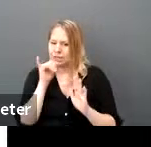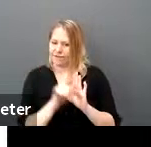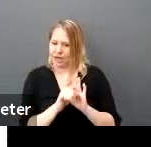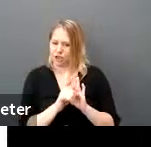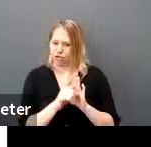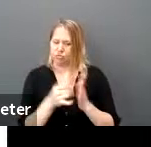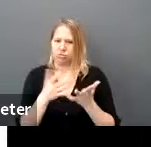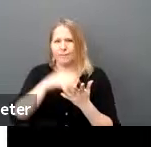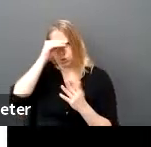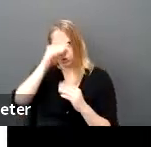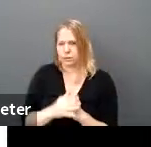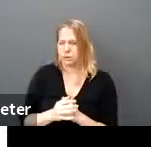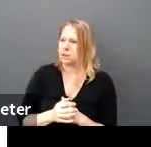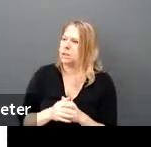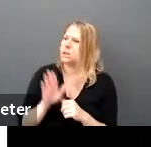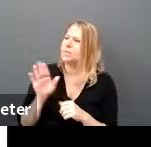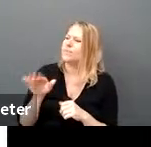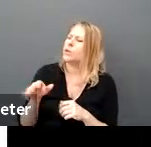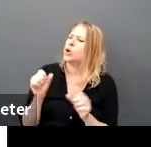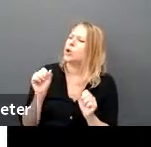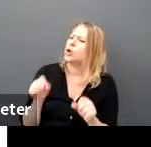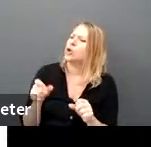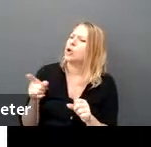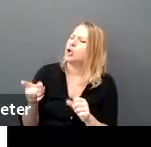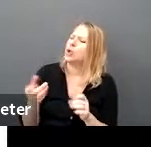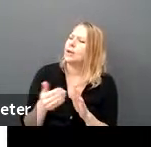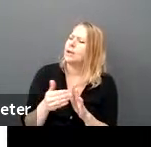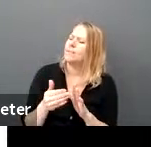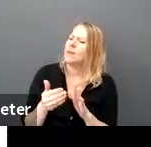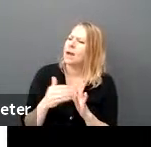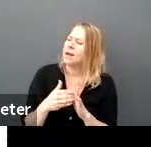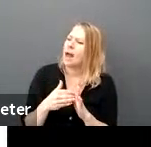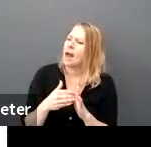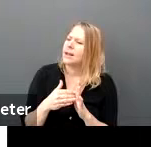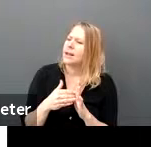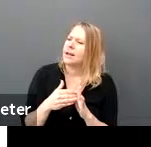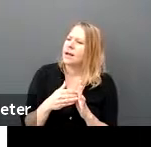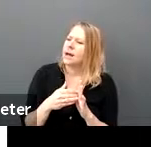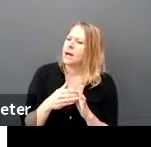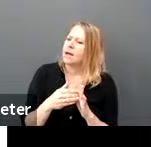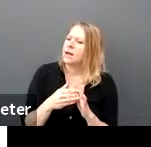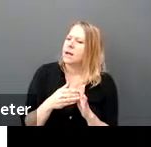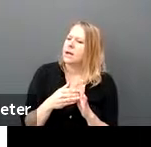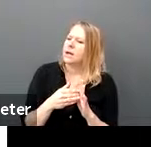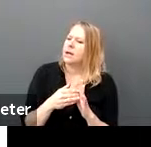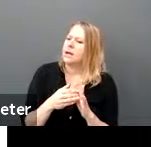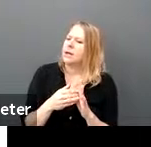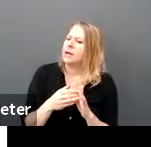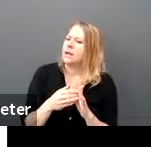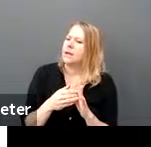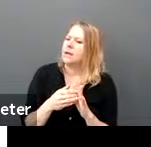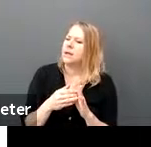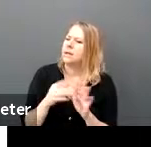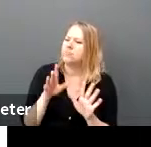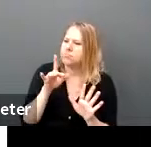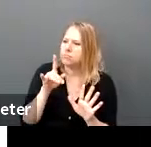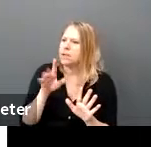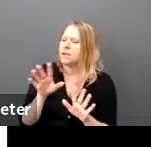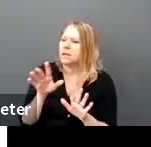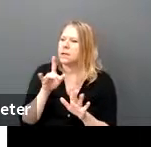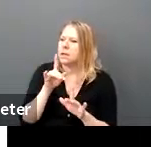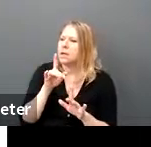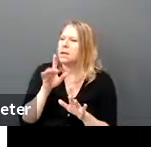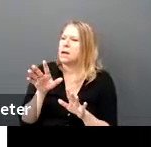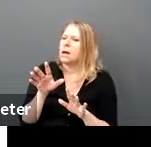students. Dr. Macklin, could you, and again, I'm not saying that your presentation is